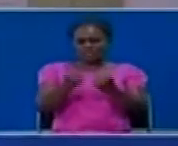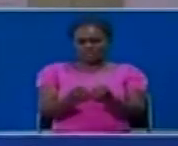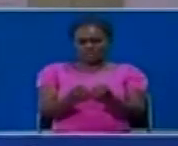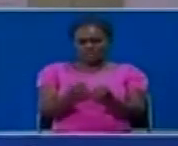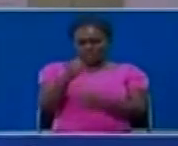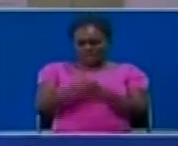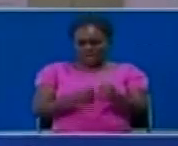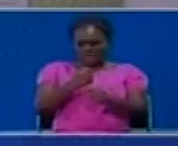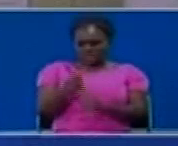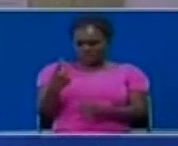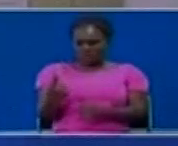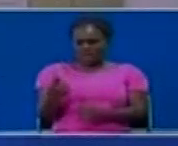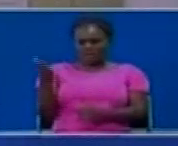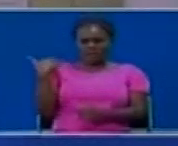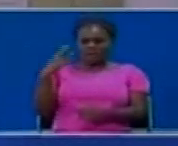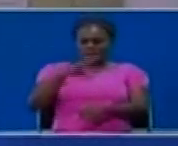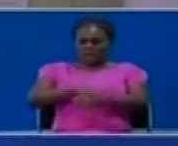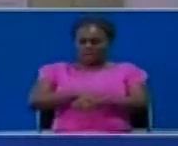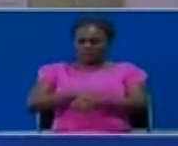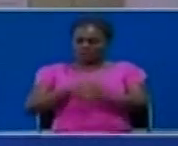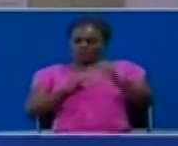1 year, we have received on average about